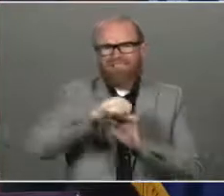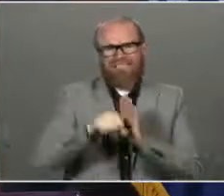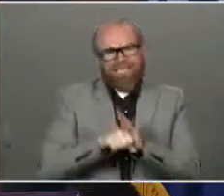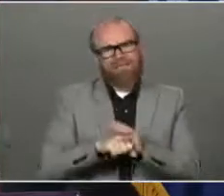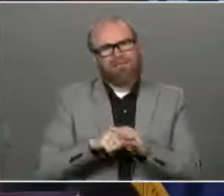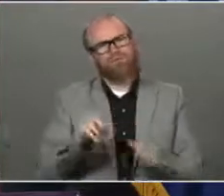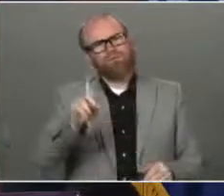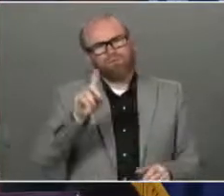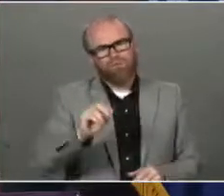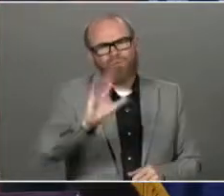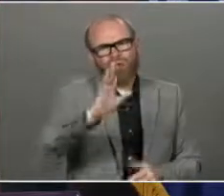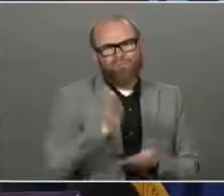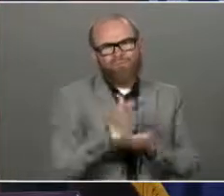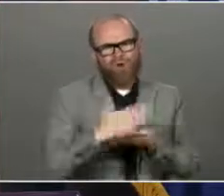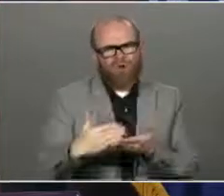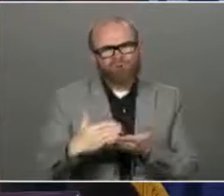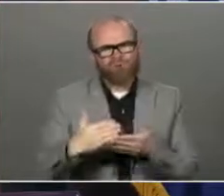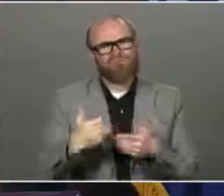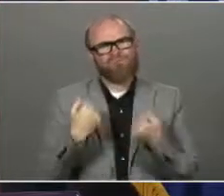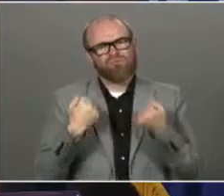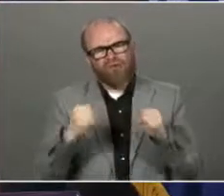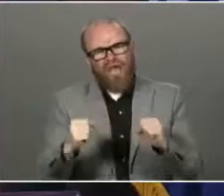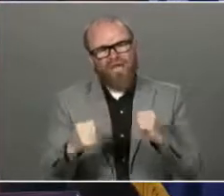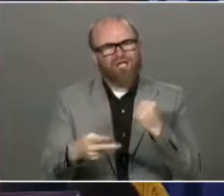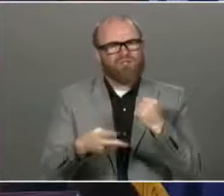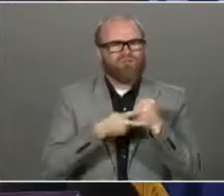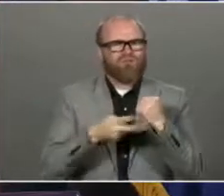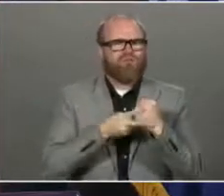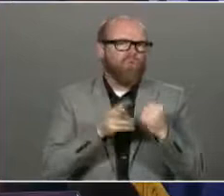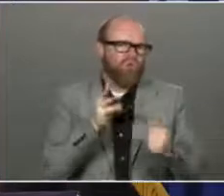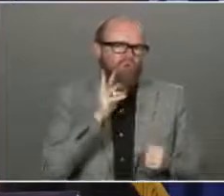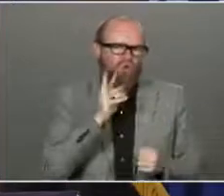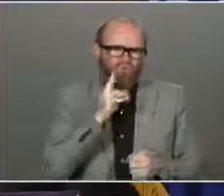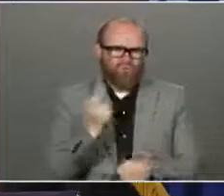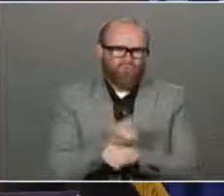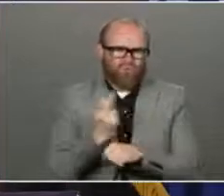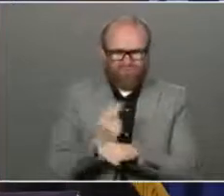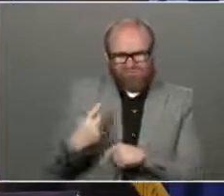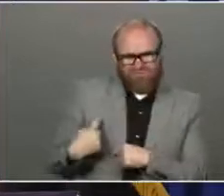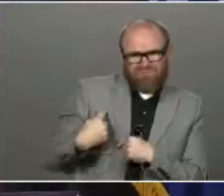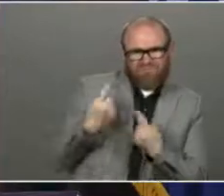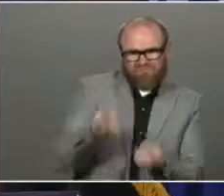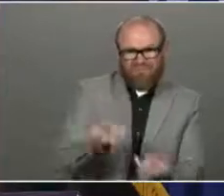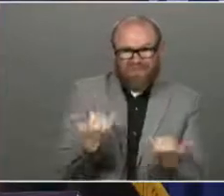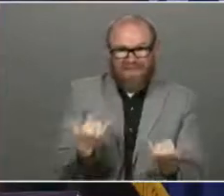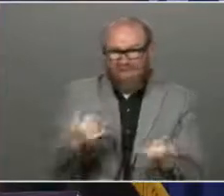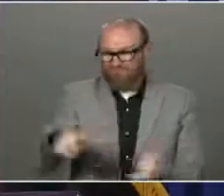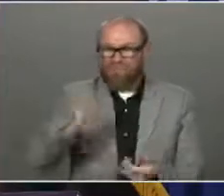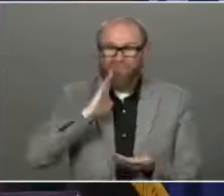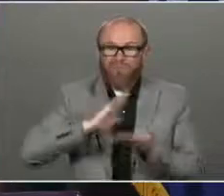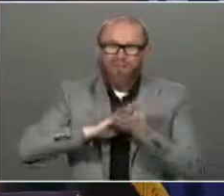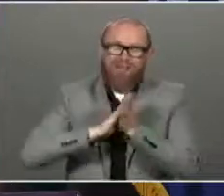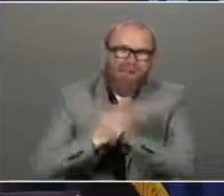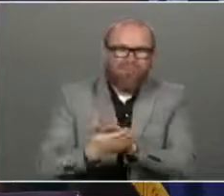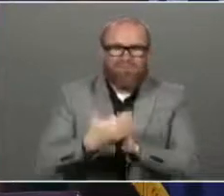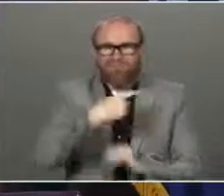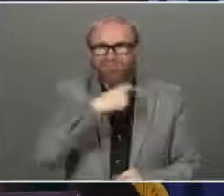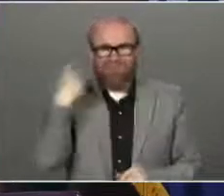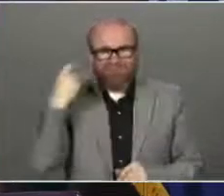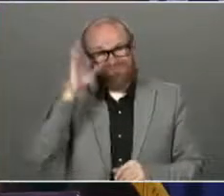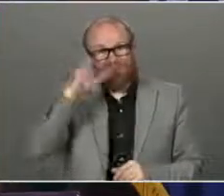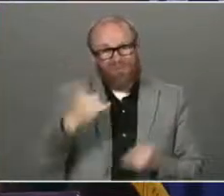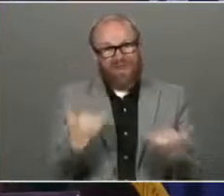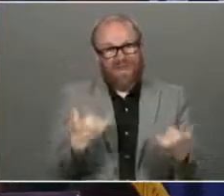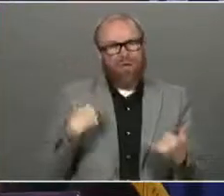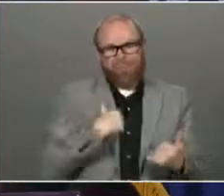their part to conserve and reduce water usage as we're heading into the season where we start to water our crops